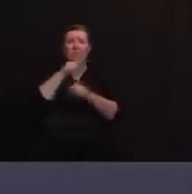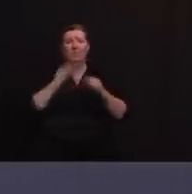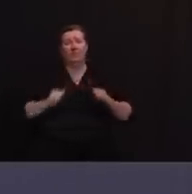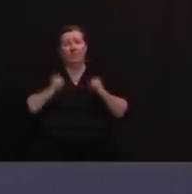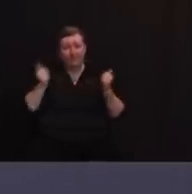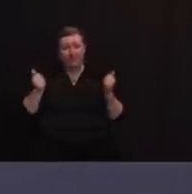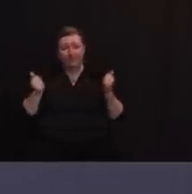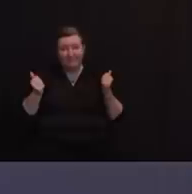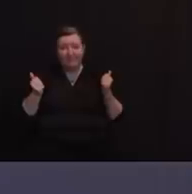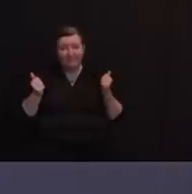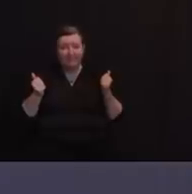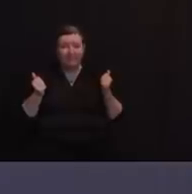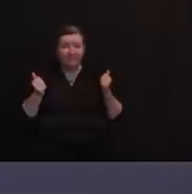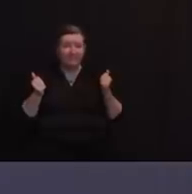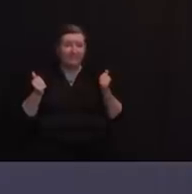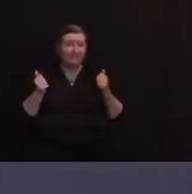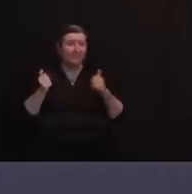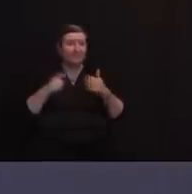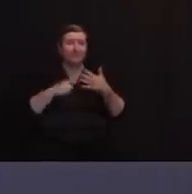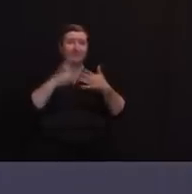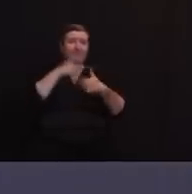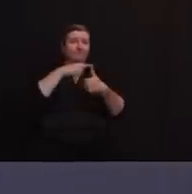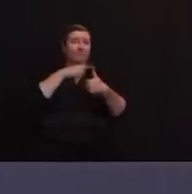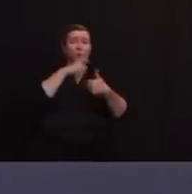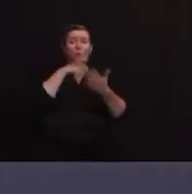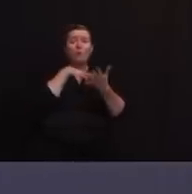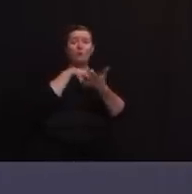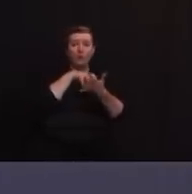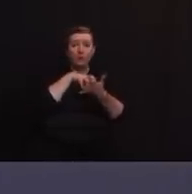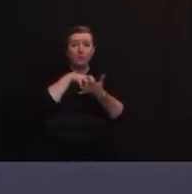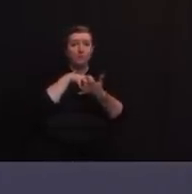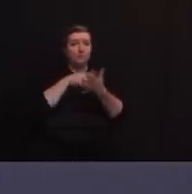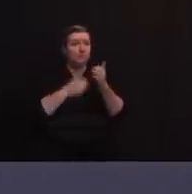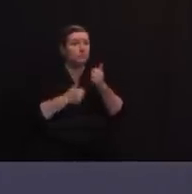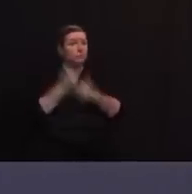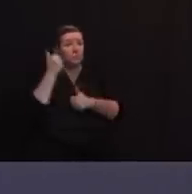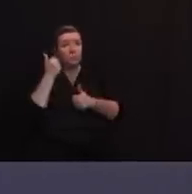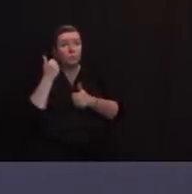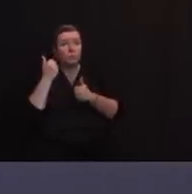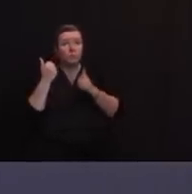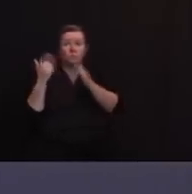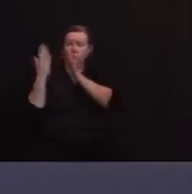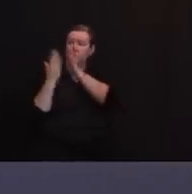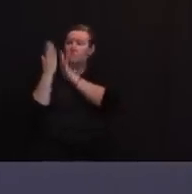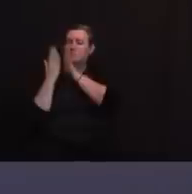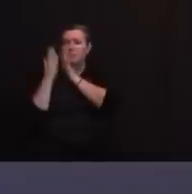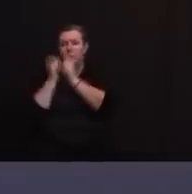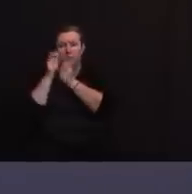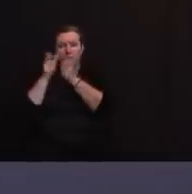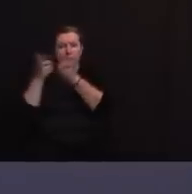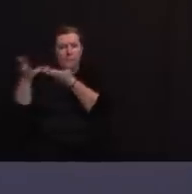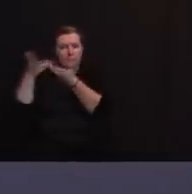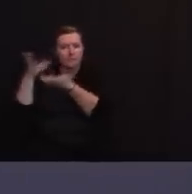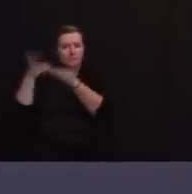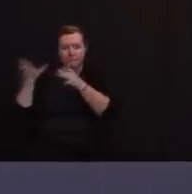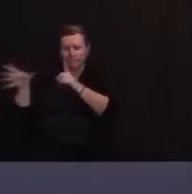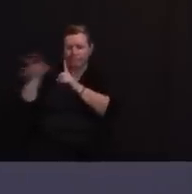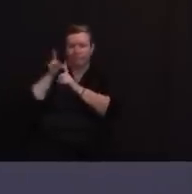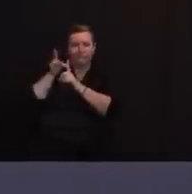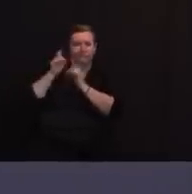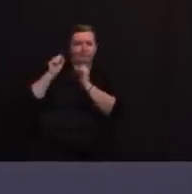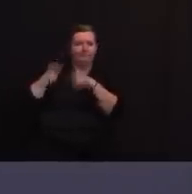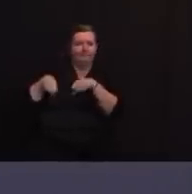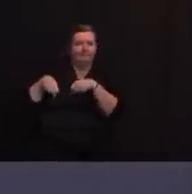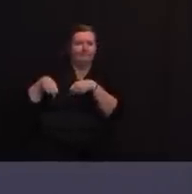are the most exposed and or most vulnerable. It's that simple. And there's no easy answer with something like this, but that's a fact, and we've got an